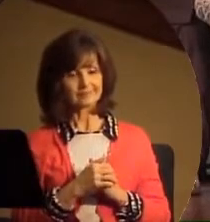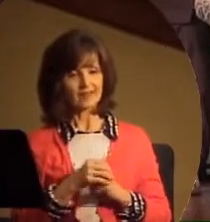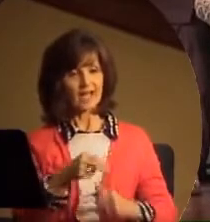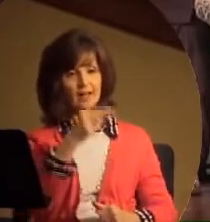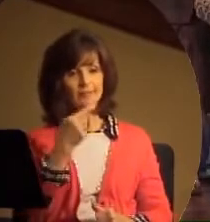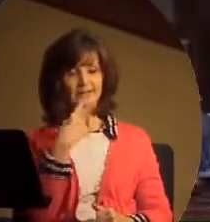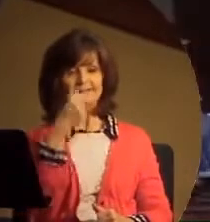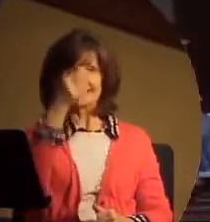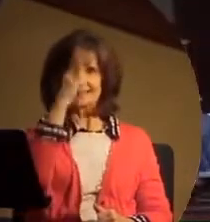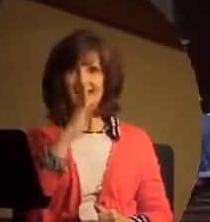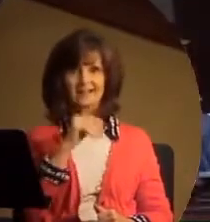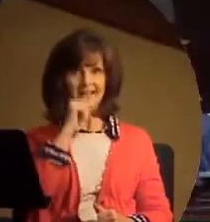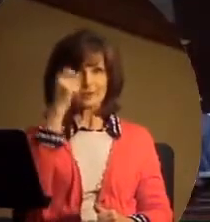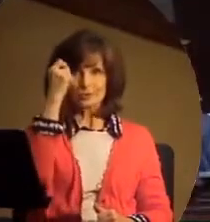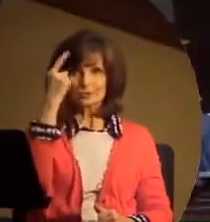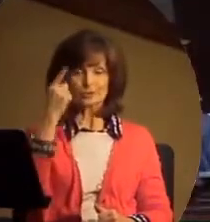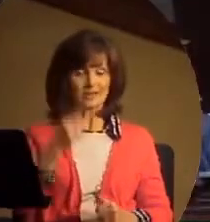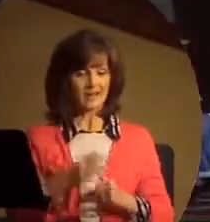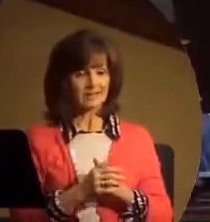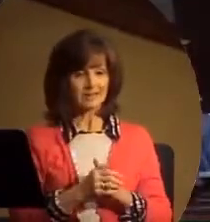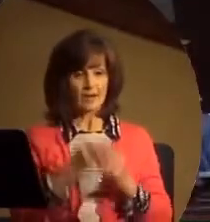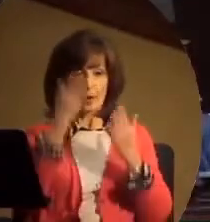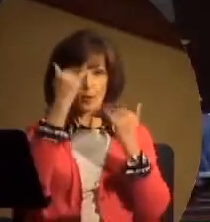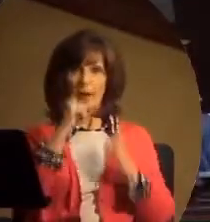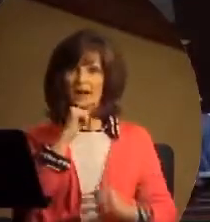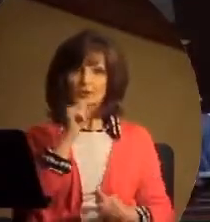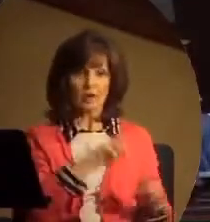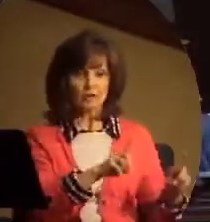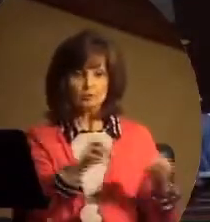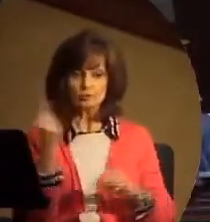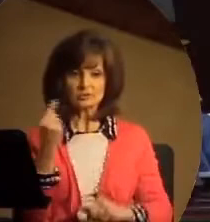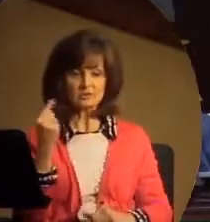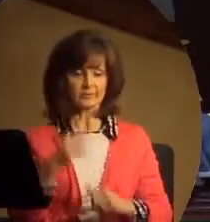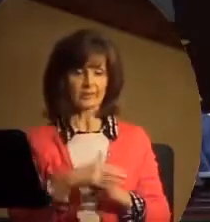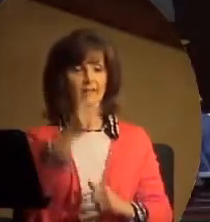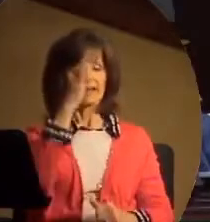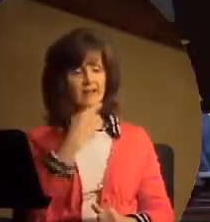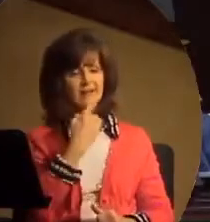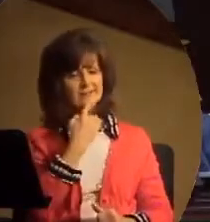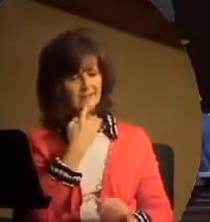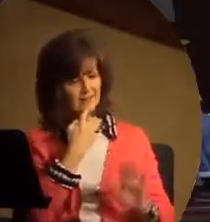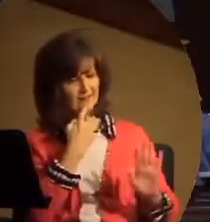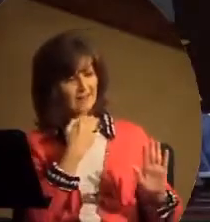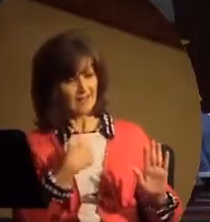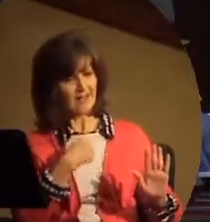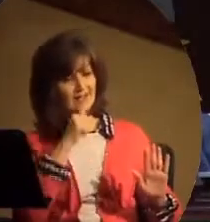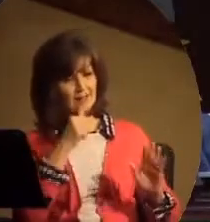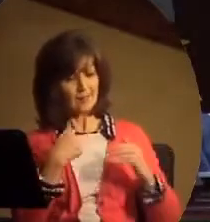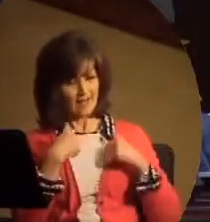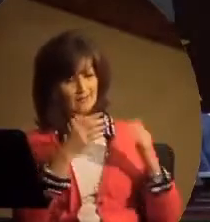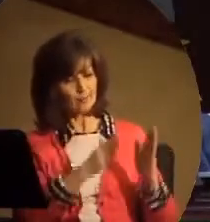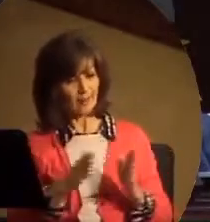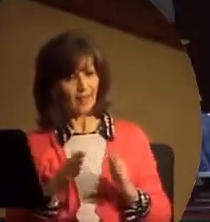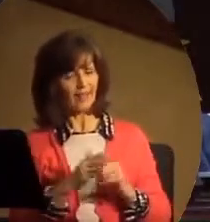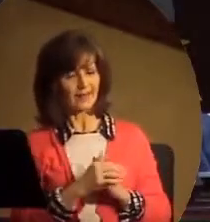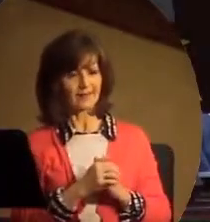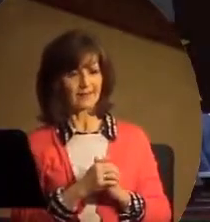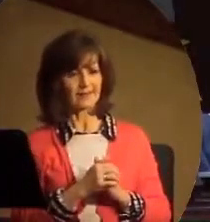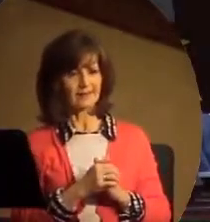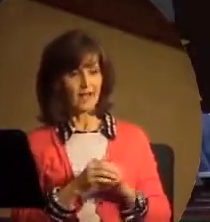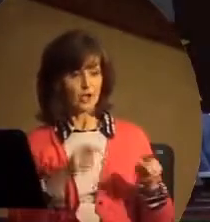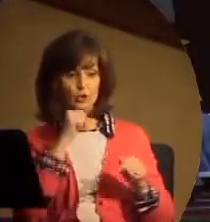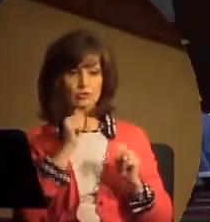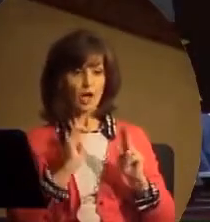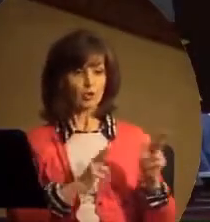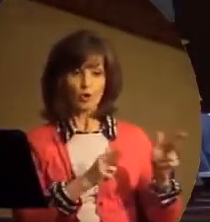Habakkuk said, God, I don't get it. Why aren't you doing something? Oh, God said, man, Habakkuk, I got a plan here, man. And you're not going to rush